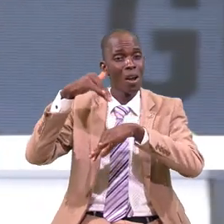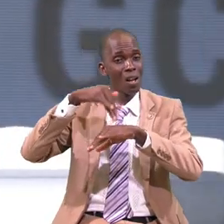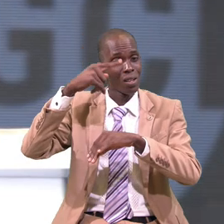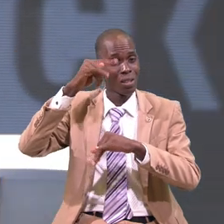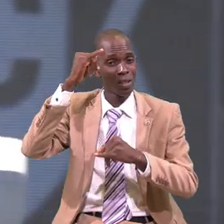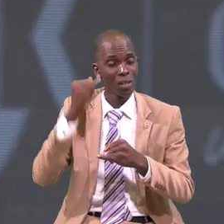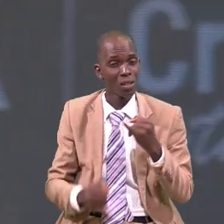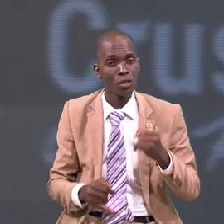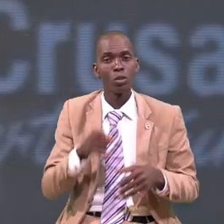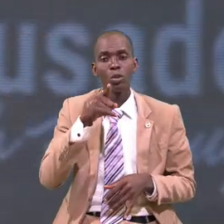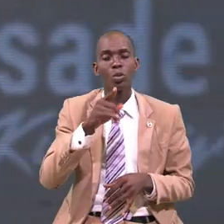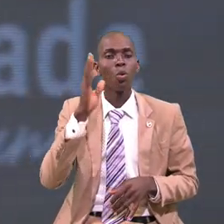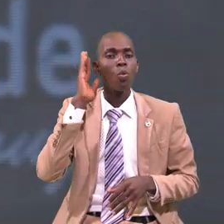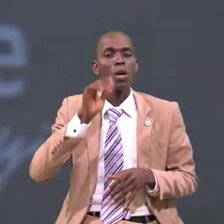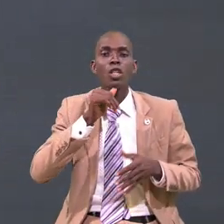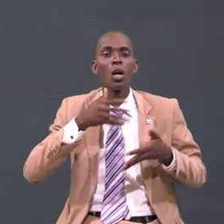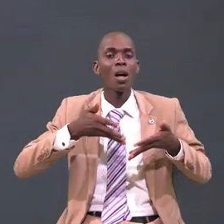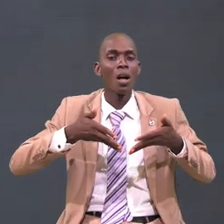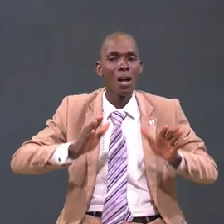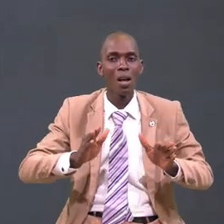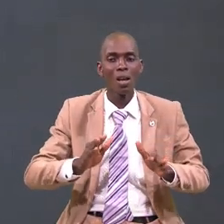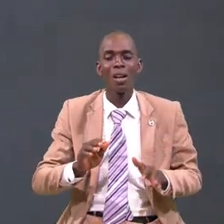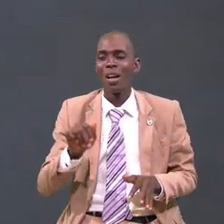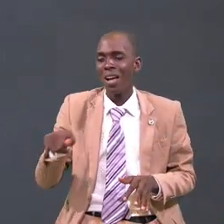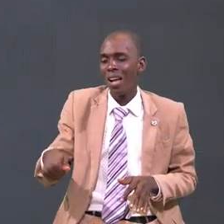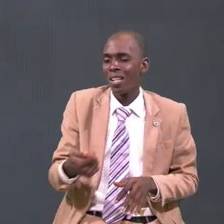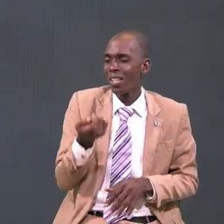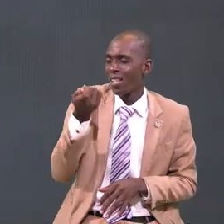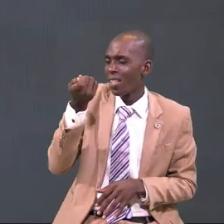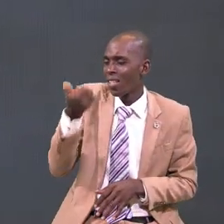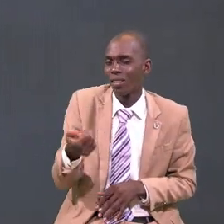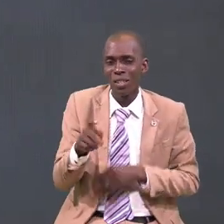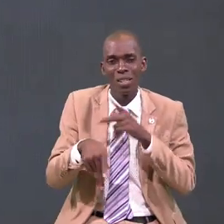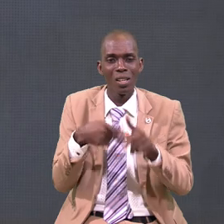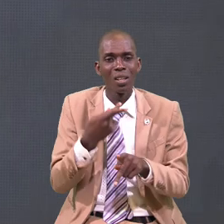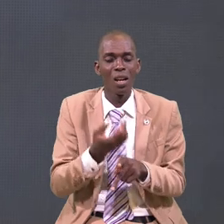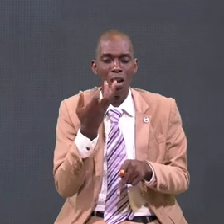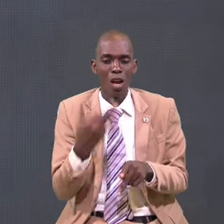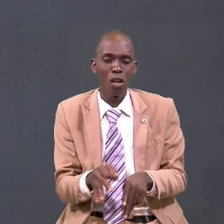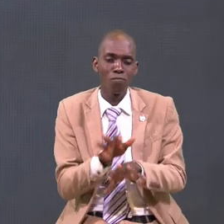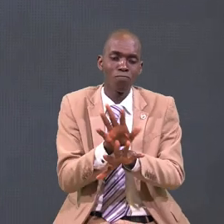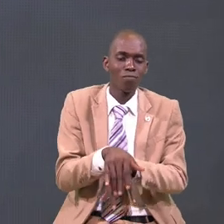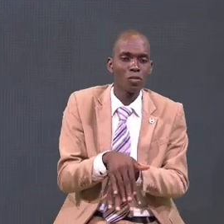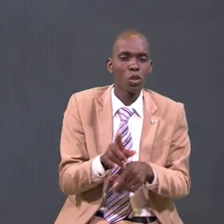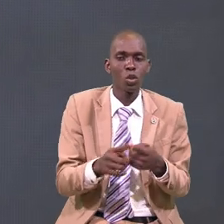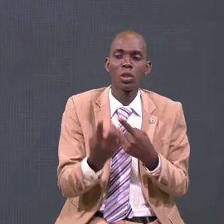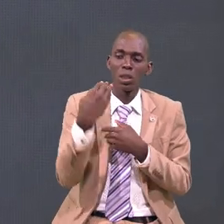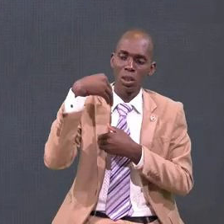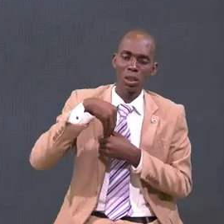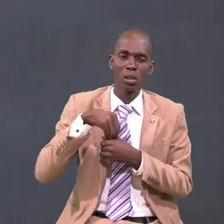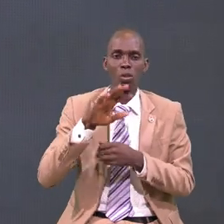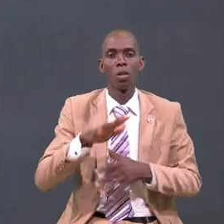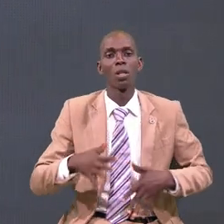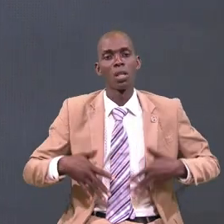you will not allow an iota of compromise to come into your life.